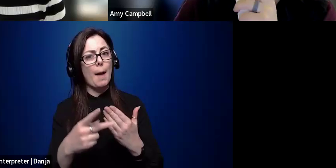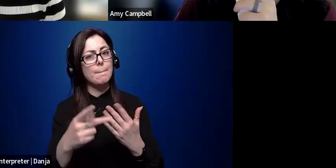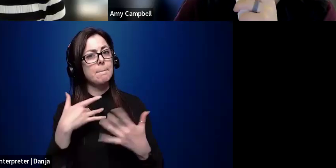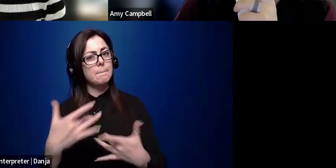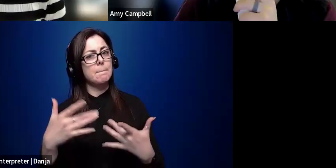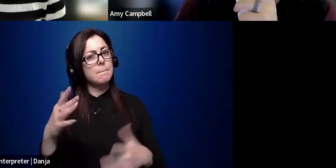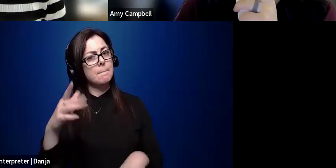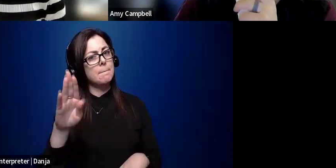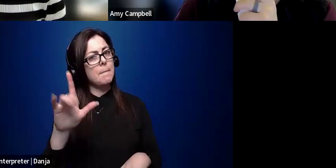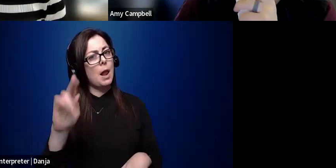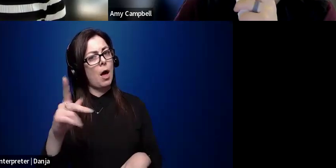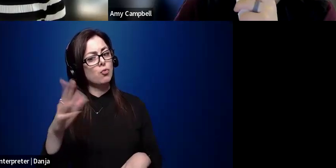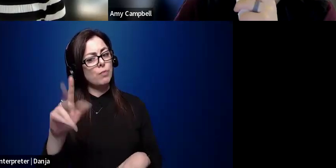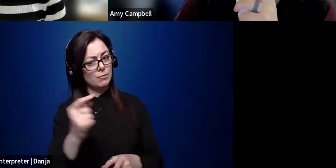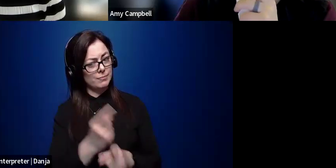block grants, right?